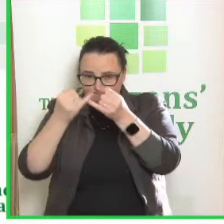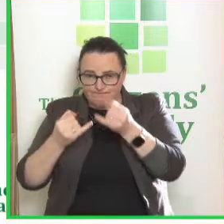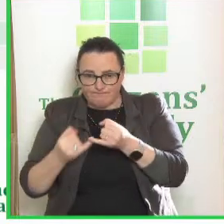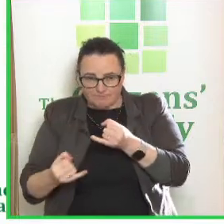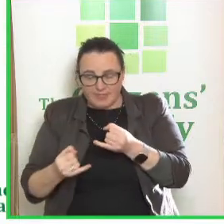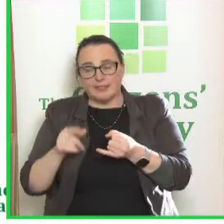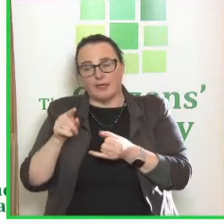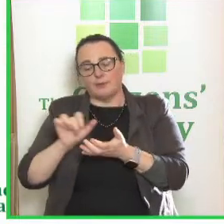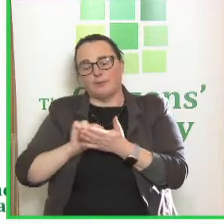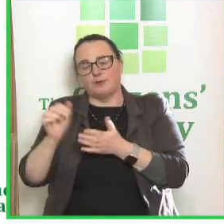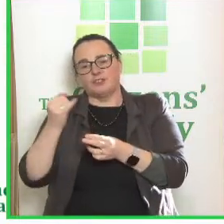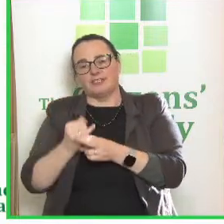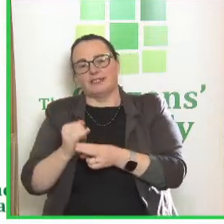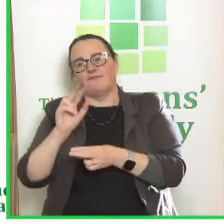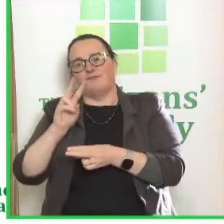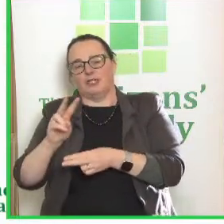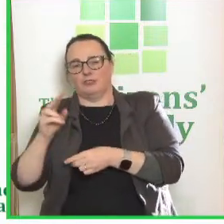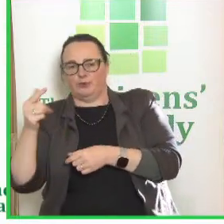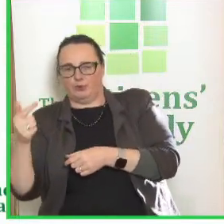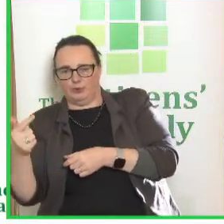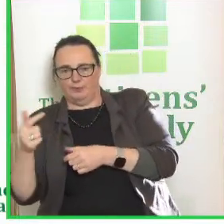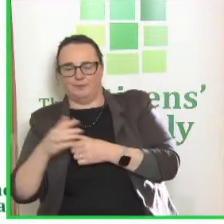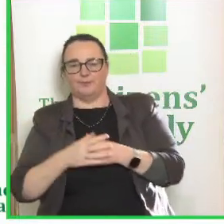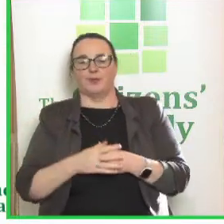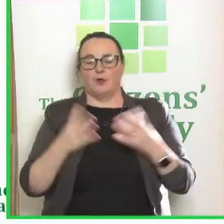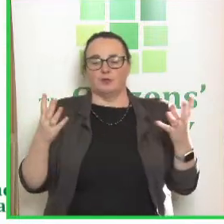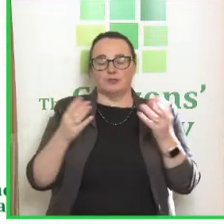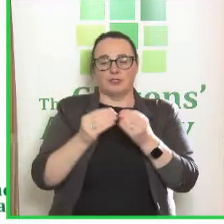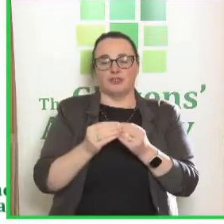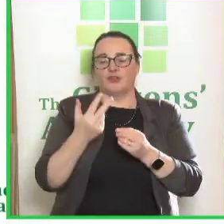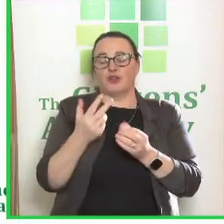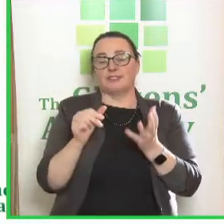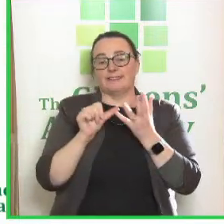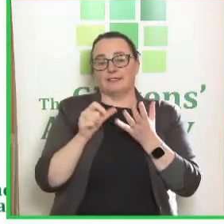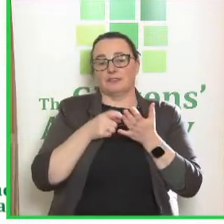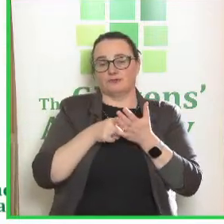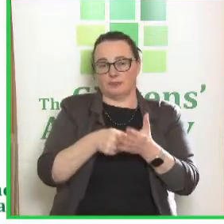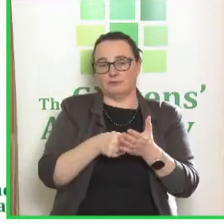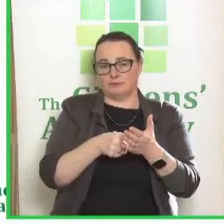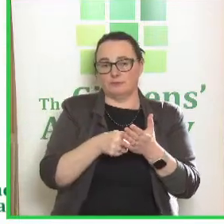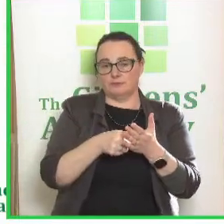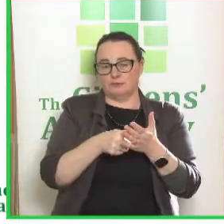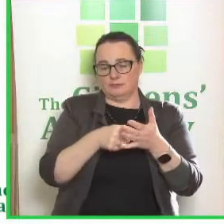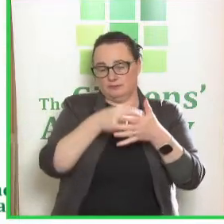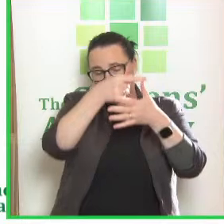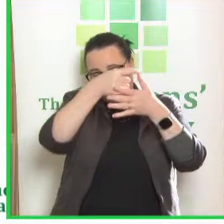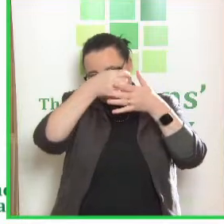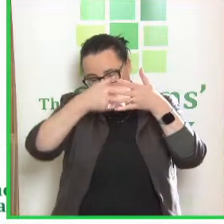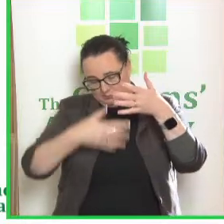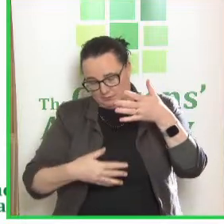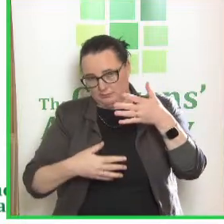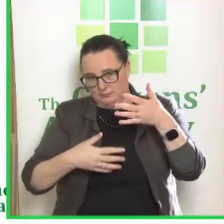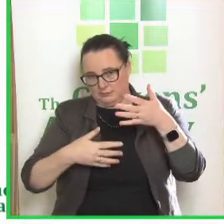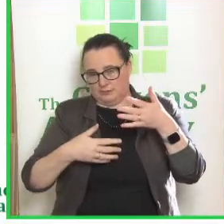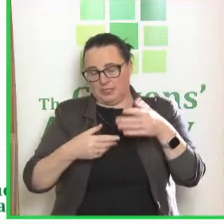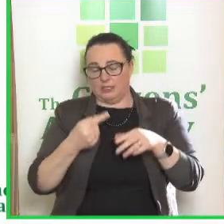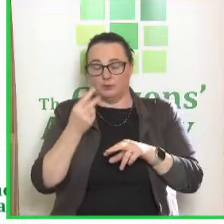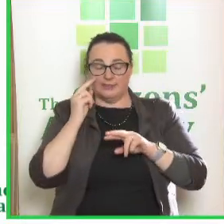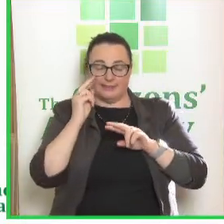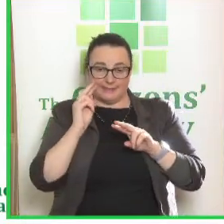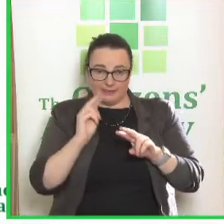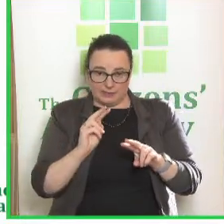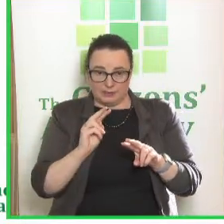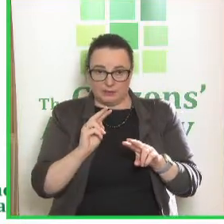published in Volume 2. 36 recommendations, and I think what you'll see is that they're very comprehensive,